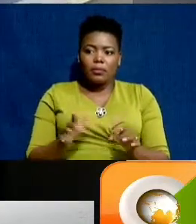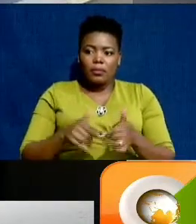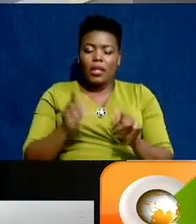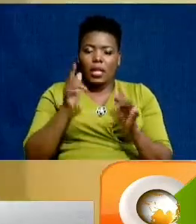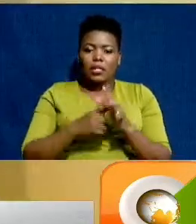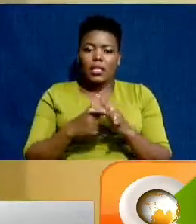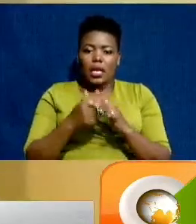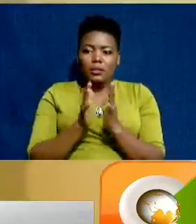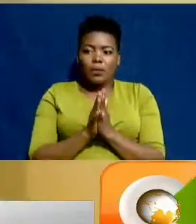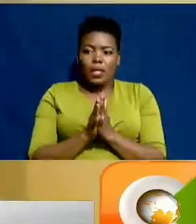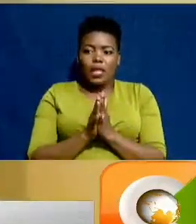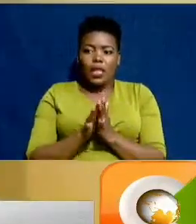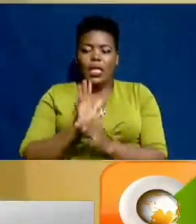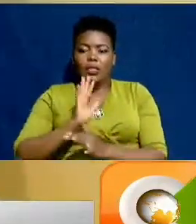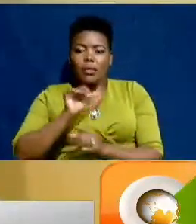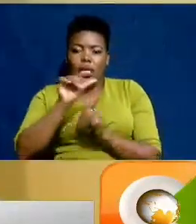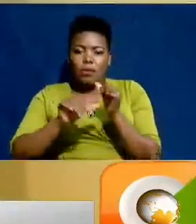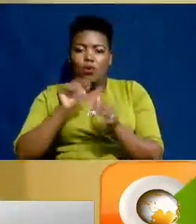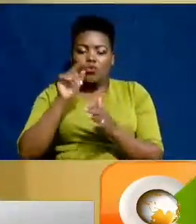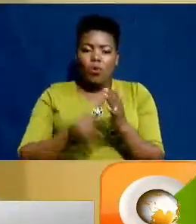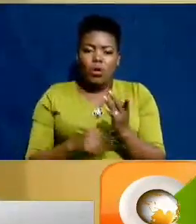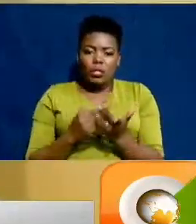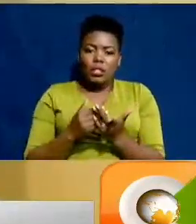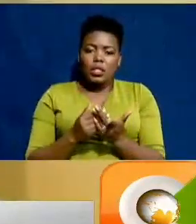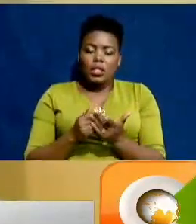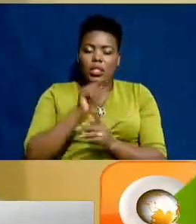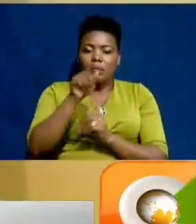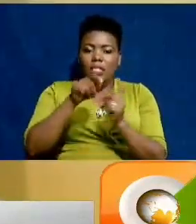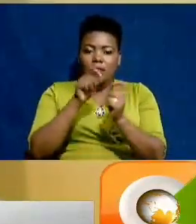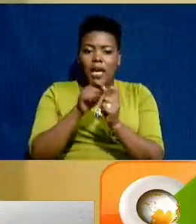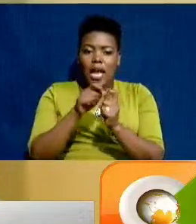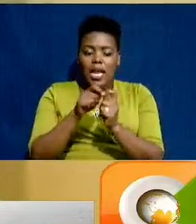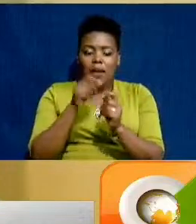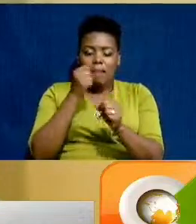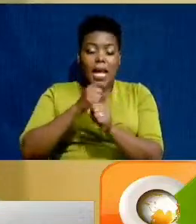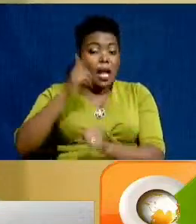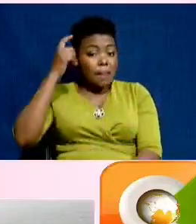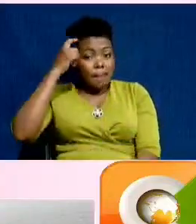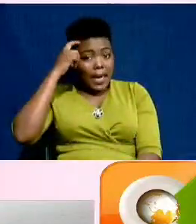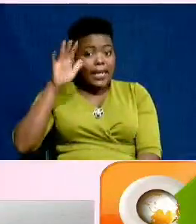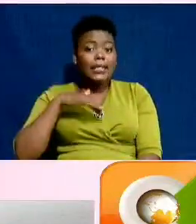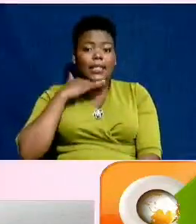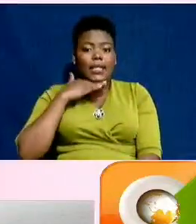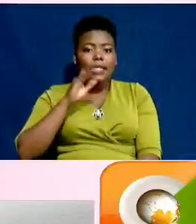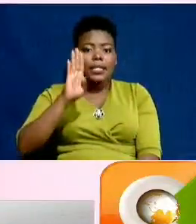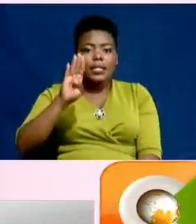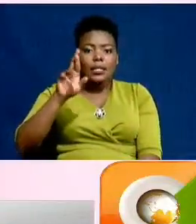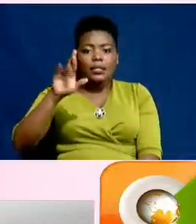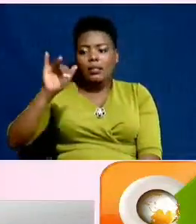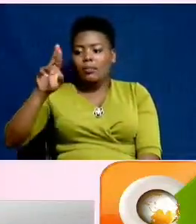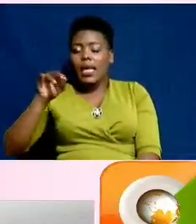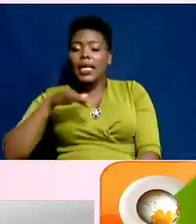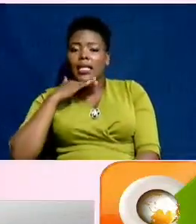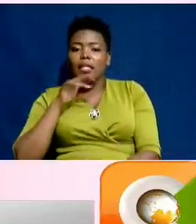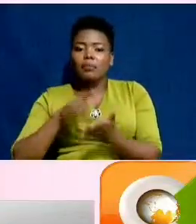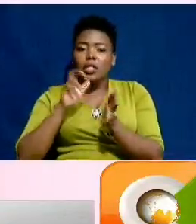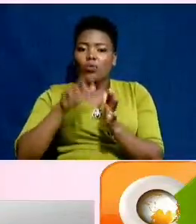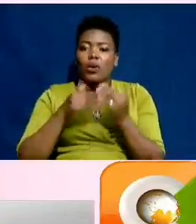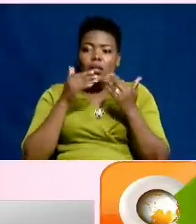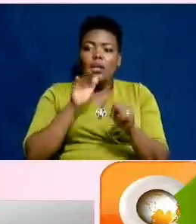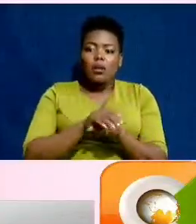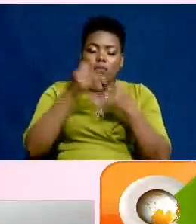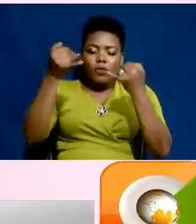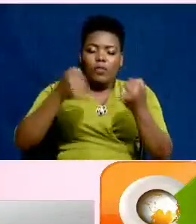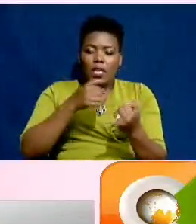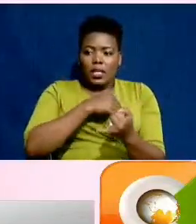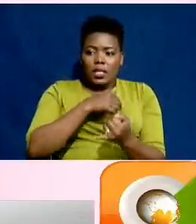begin by talking about what exactly brain death is. Yeah. Thank you very much, and thank you for inviting